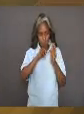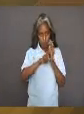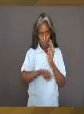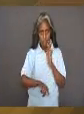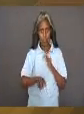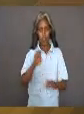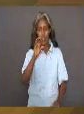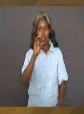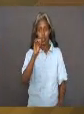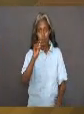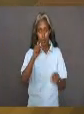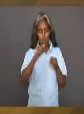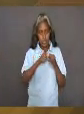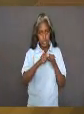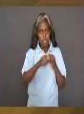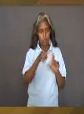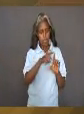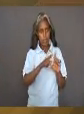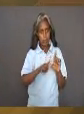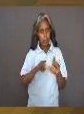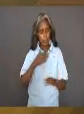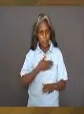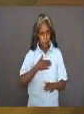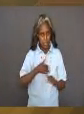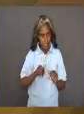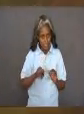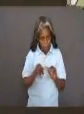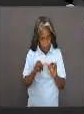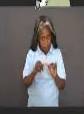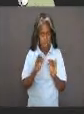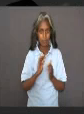this coterminal angle. Please go ahead.